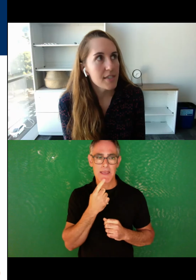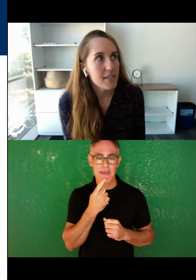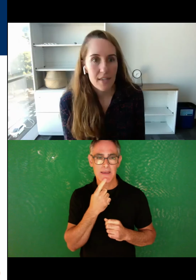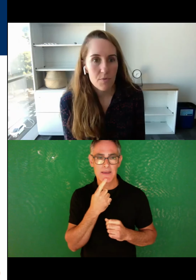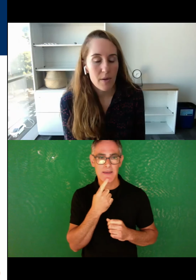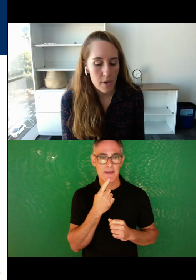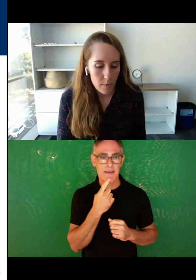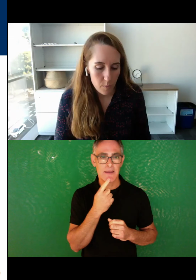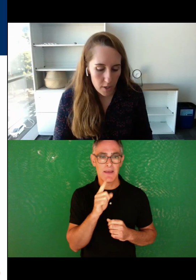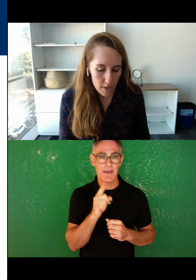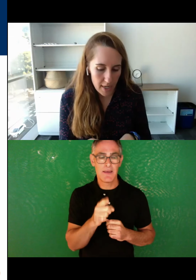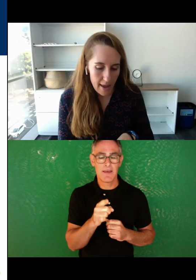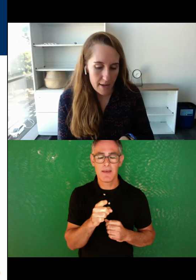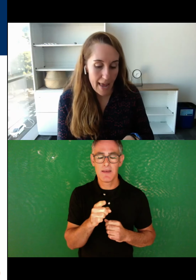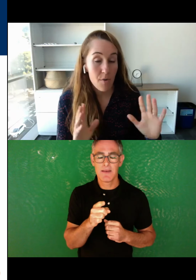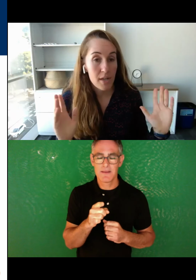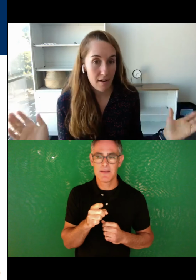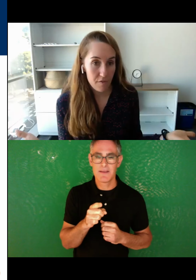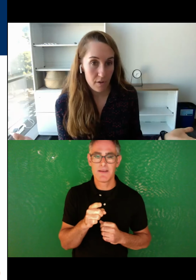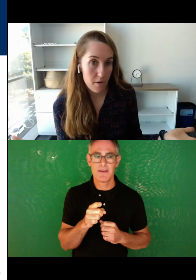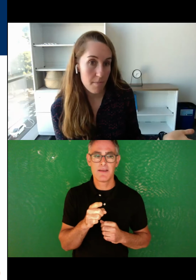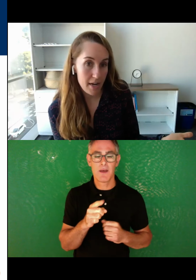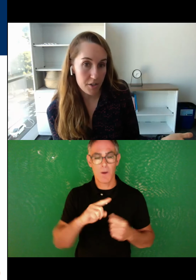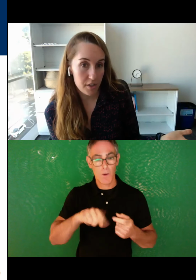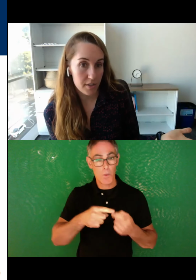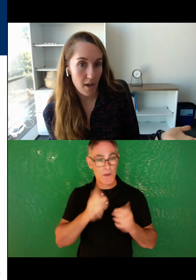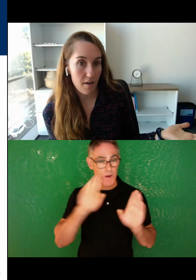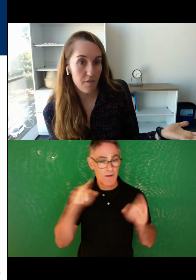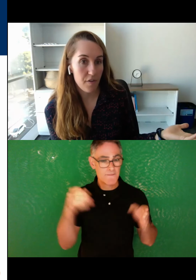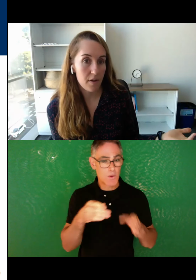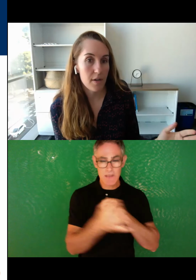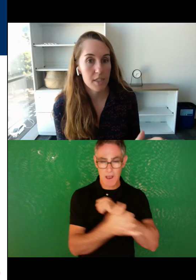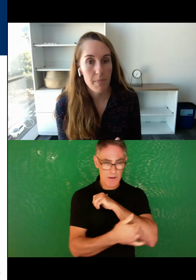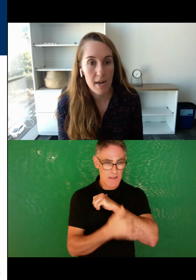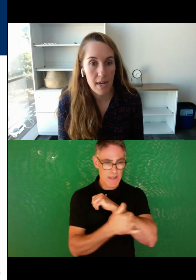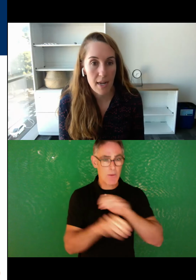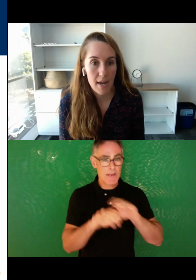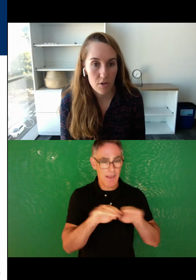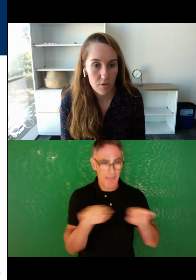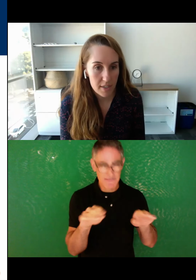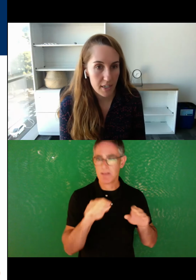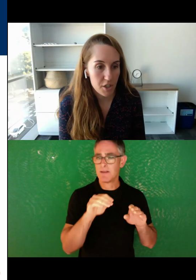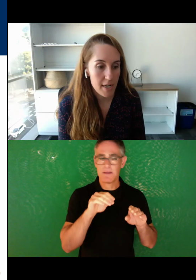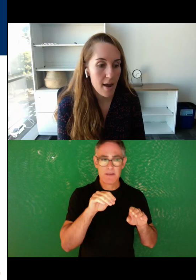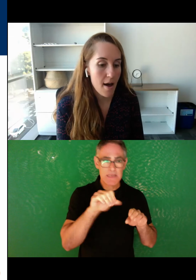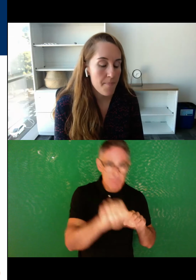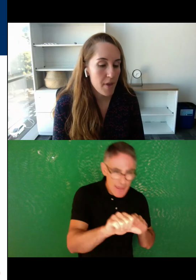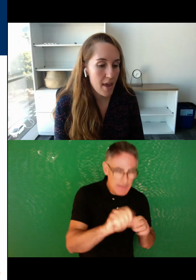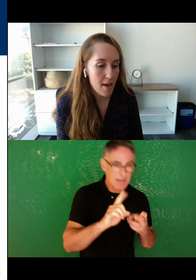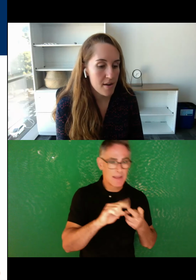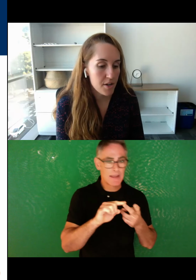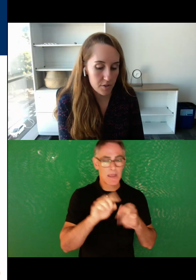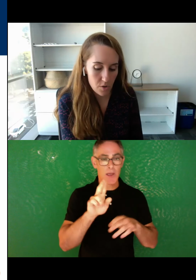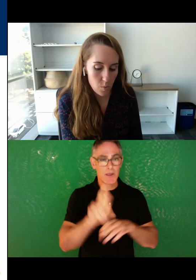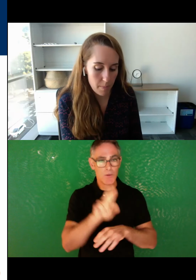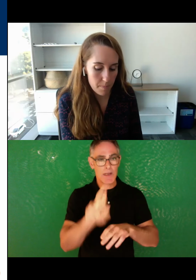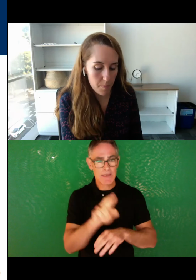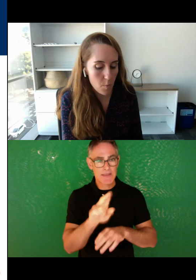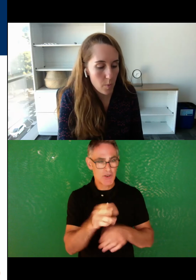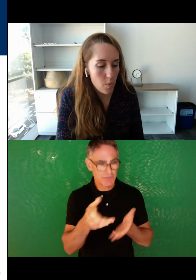this is asking, like, when we're looking at county level measures of spending and utilization, and